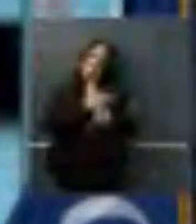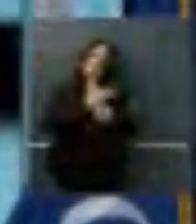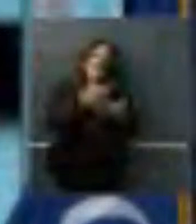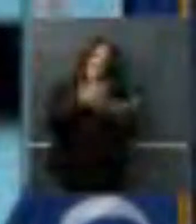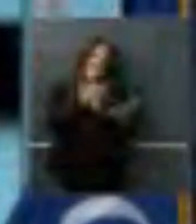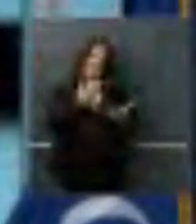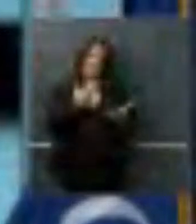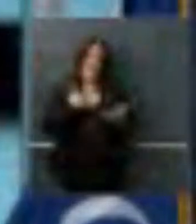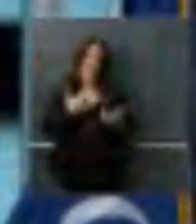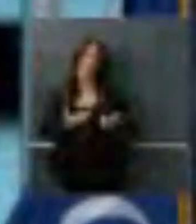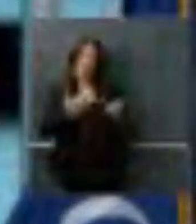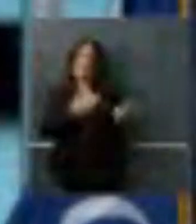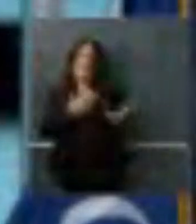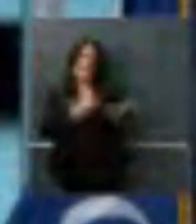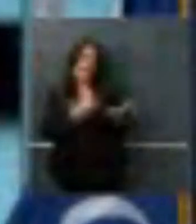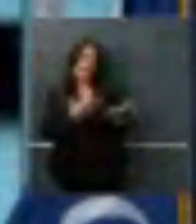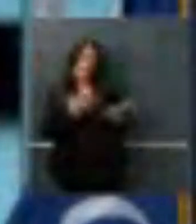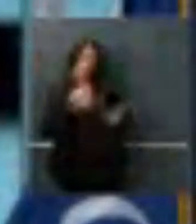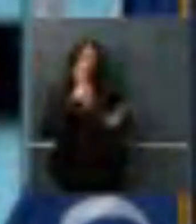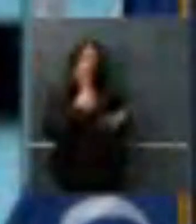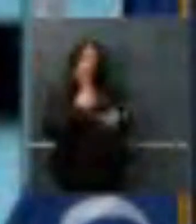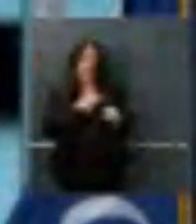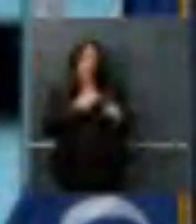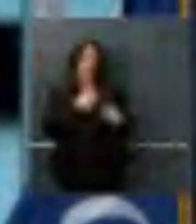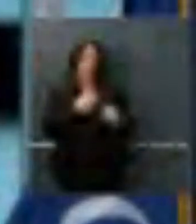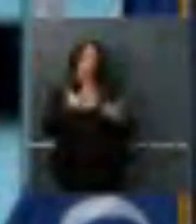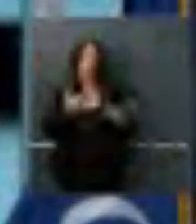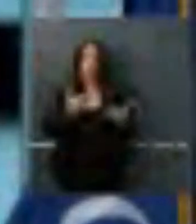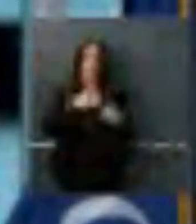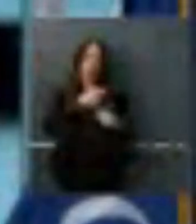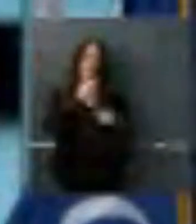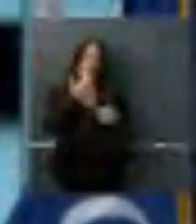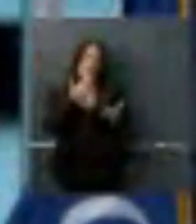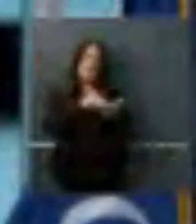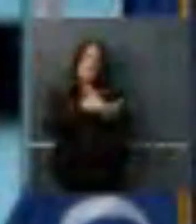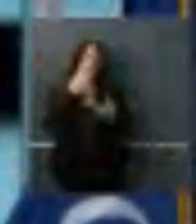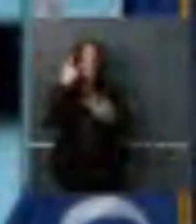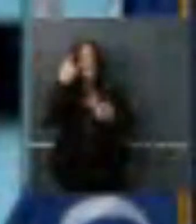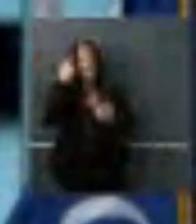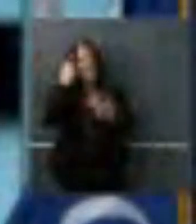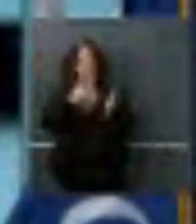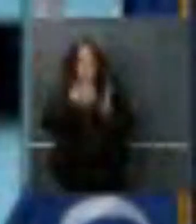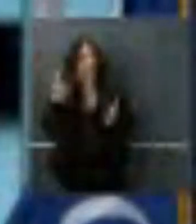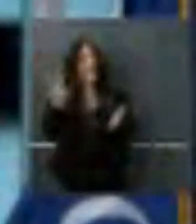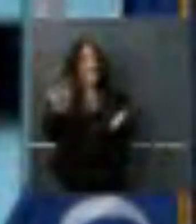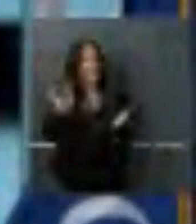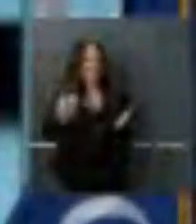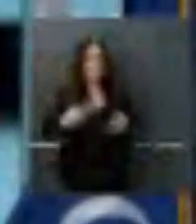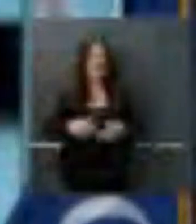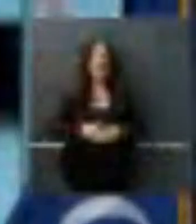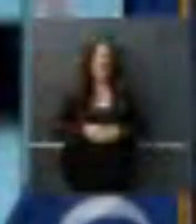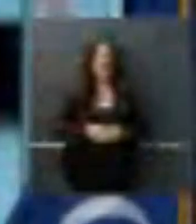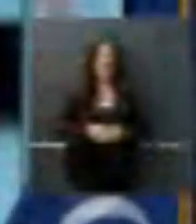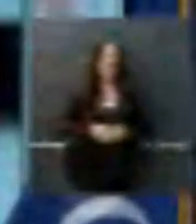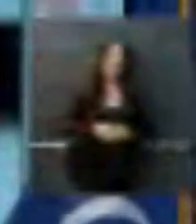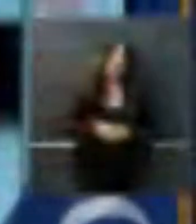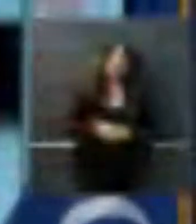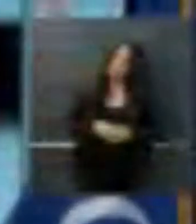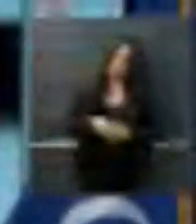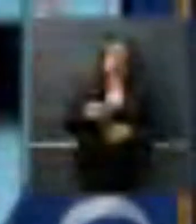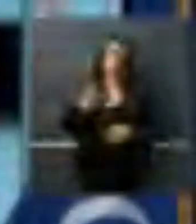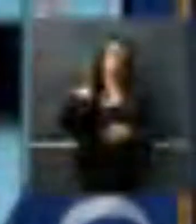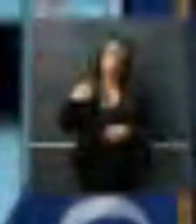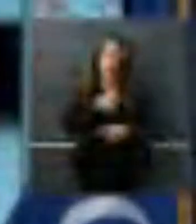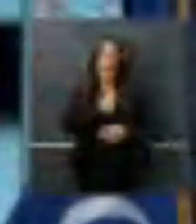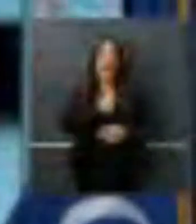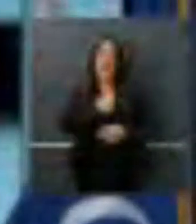us are trying to work this out in real time. But at the end of the day, for us, it's not top down, it's a bottom up process, recognizing